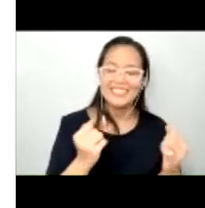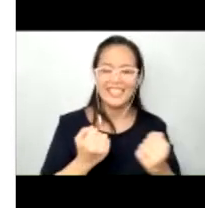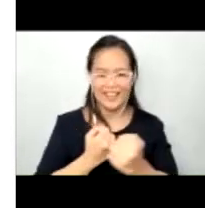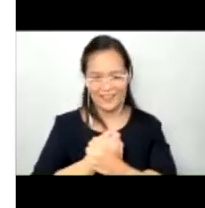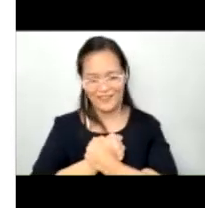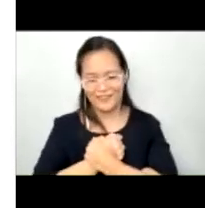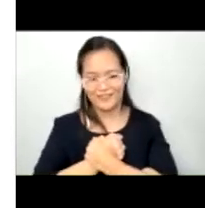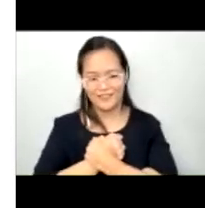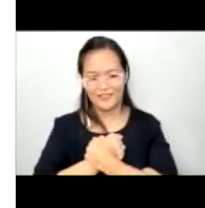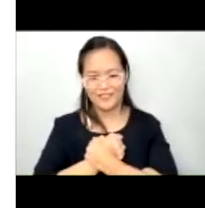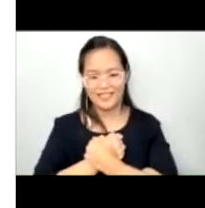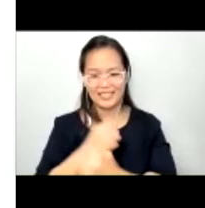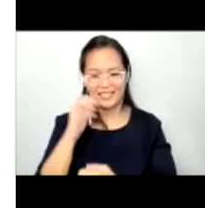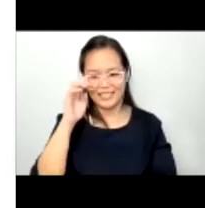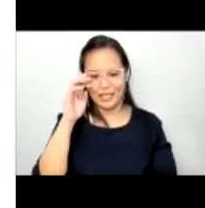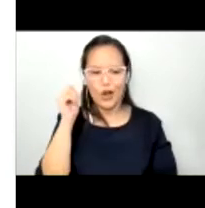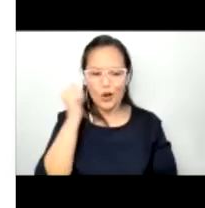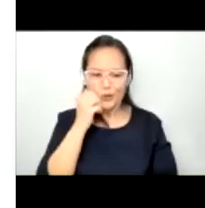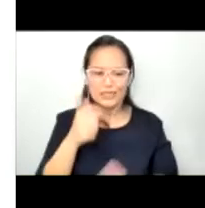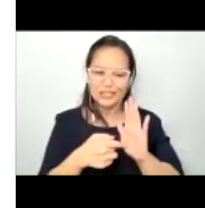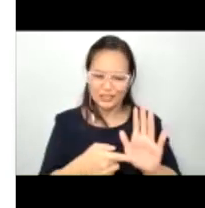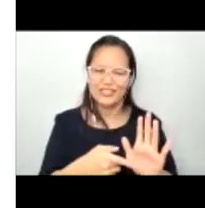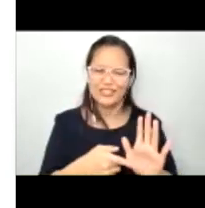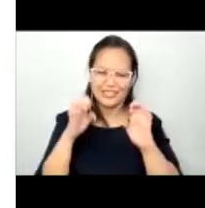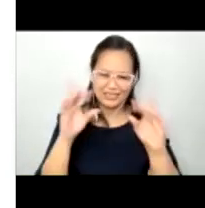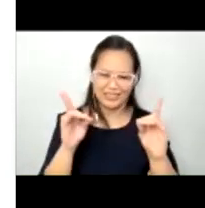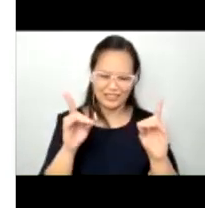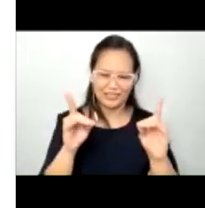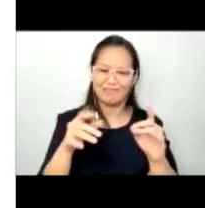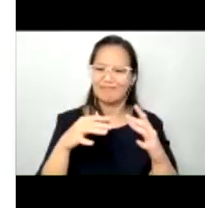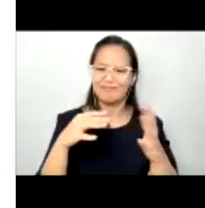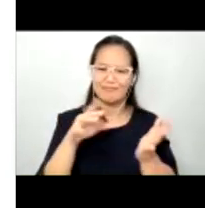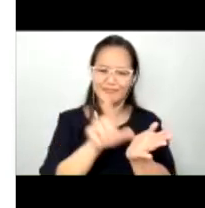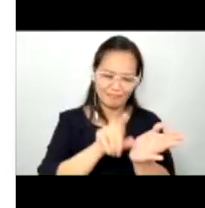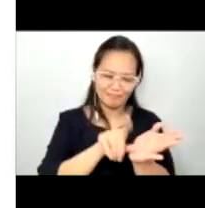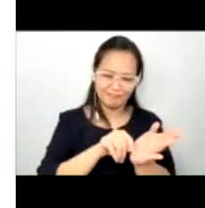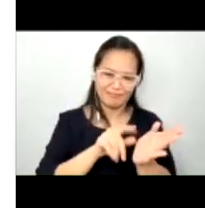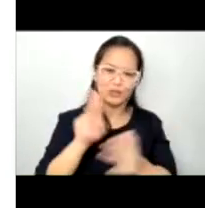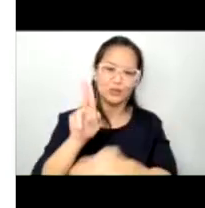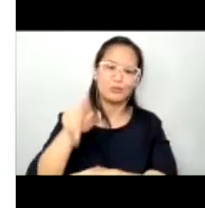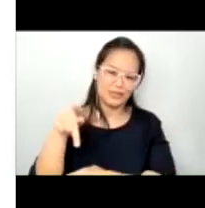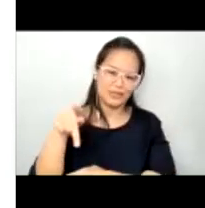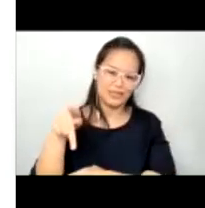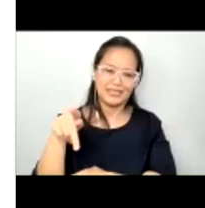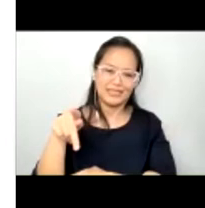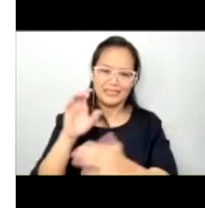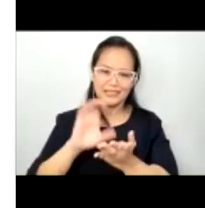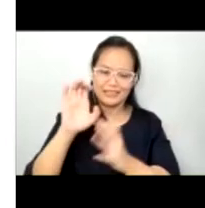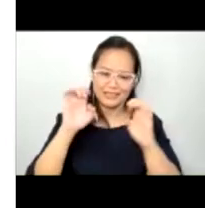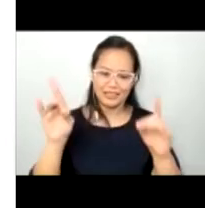in the Education Quarterly, an old publication of the UP College of Education. So the picture there, of course, the